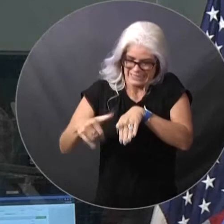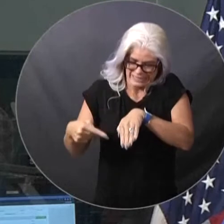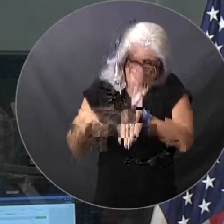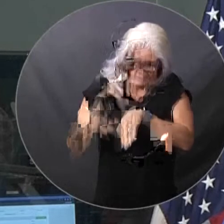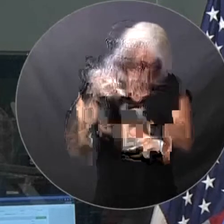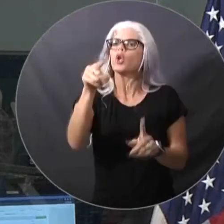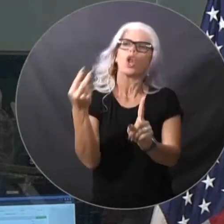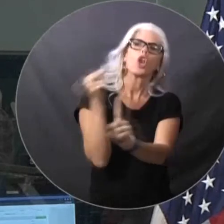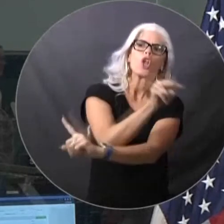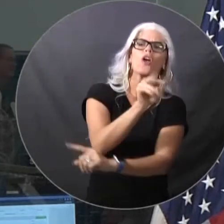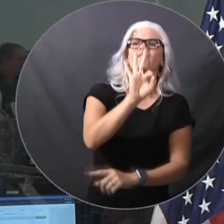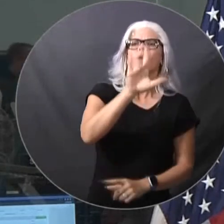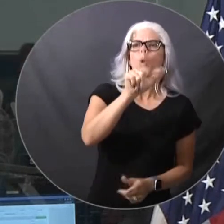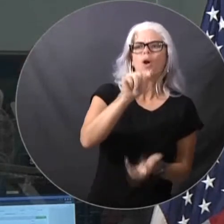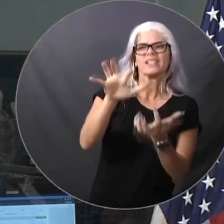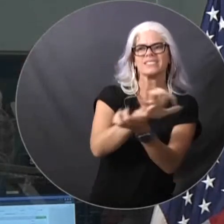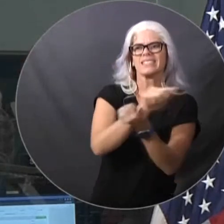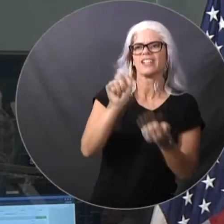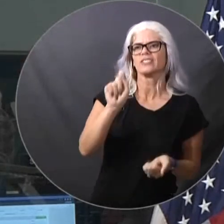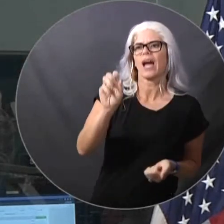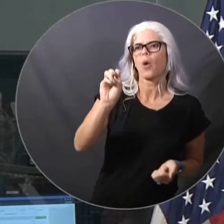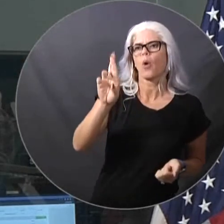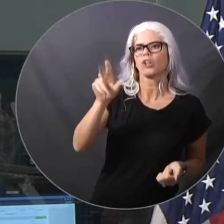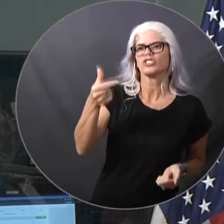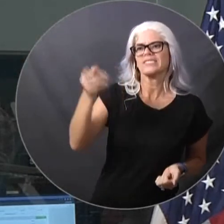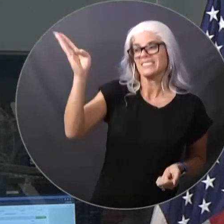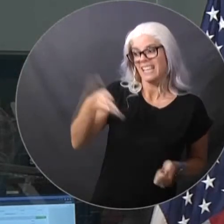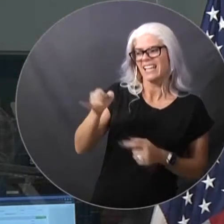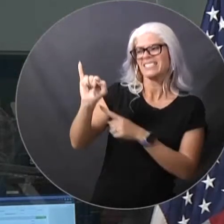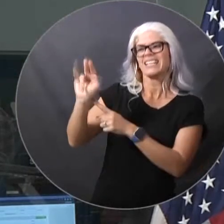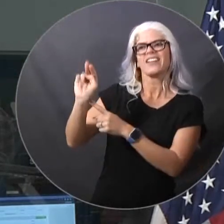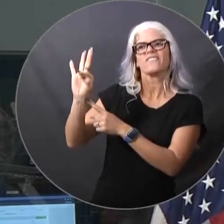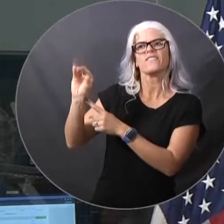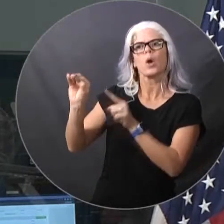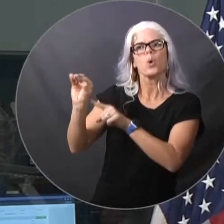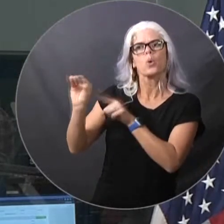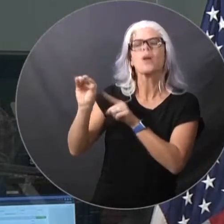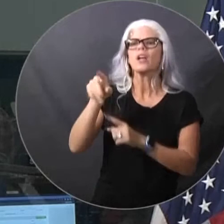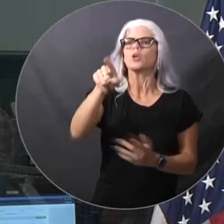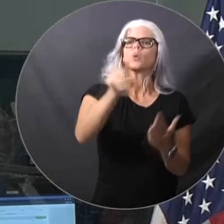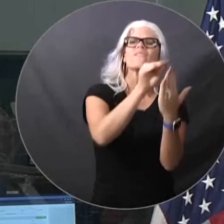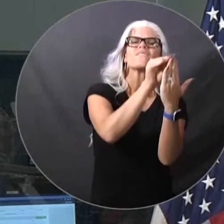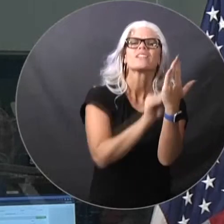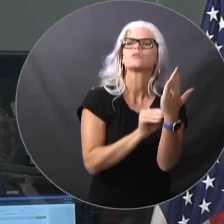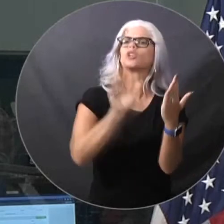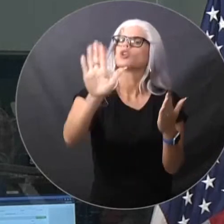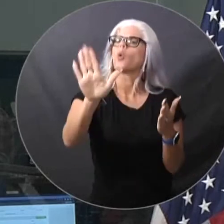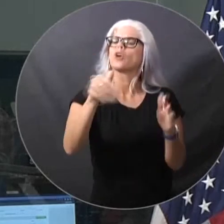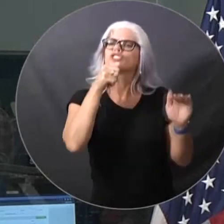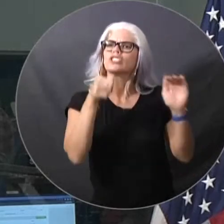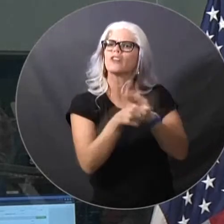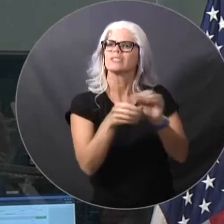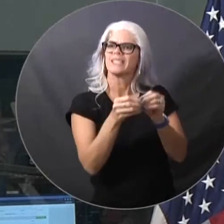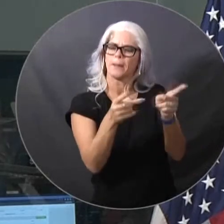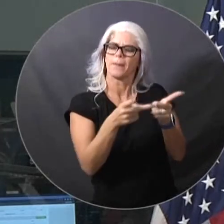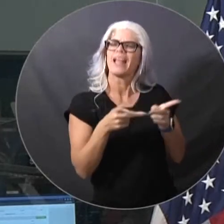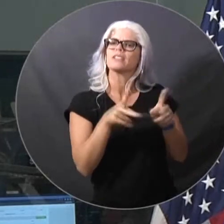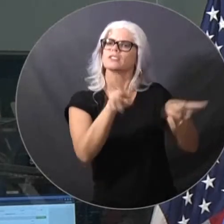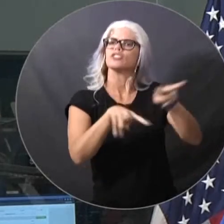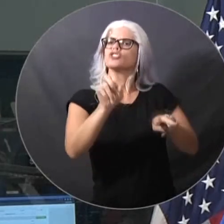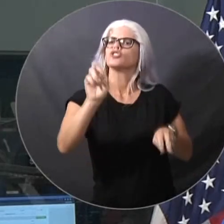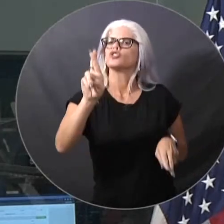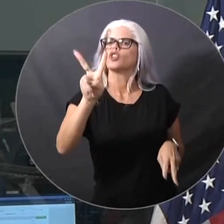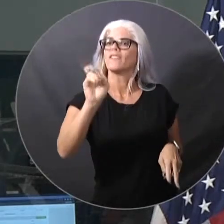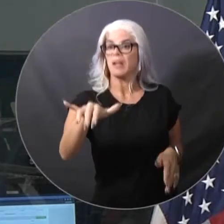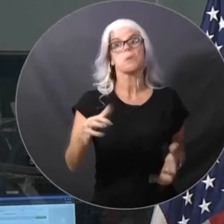and you still have to fill out our shelter in place survey, we've had a lot of people answer that and